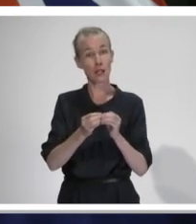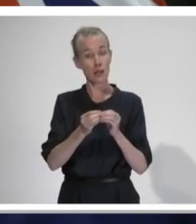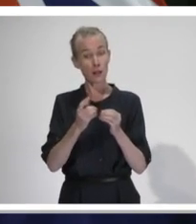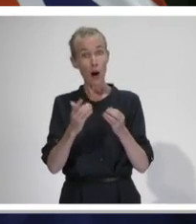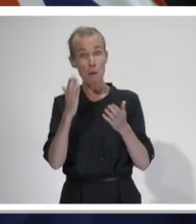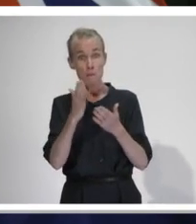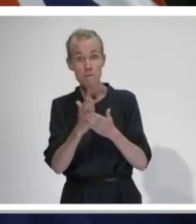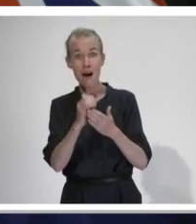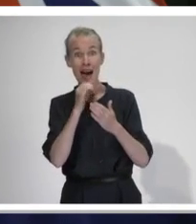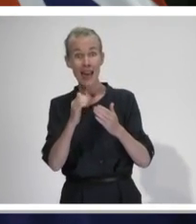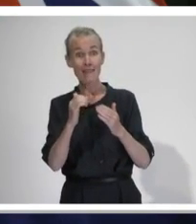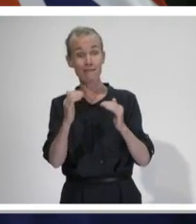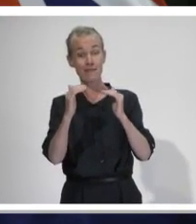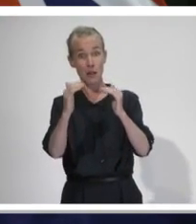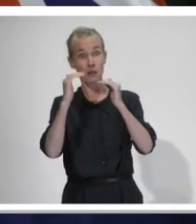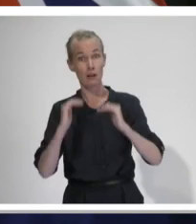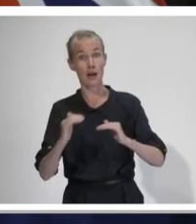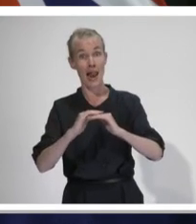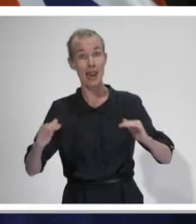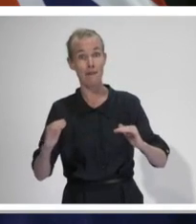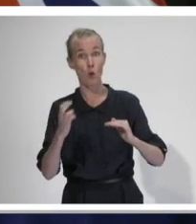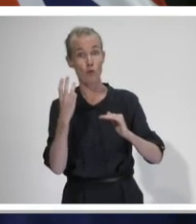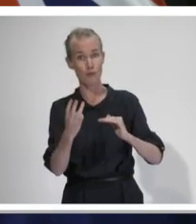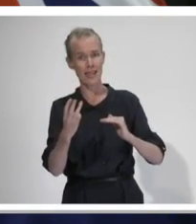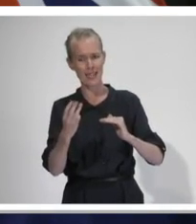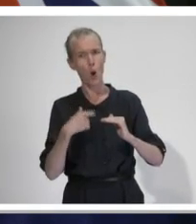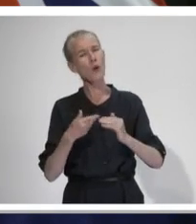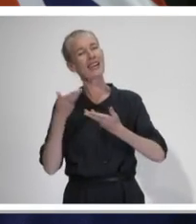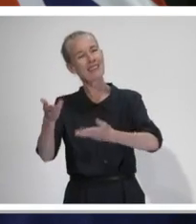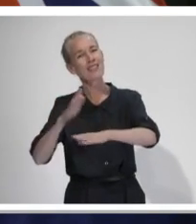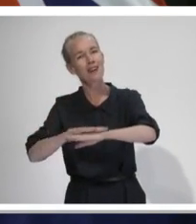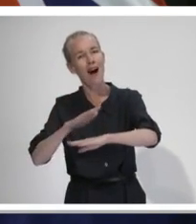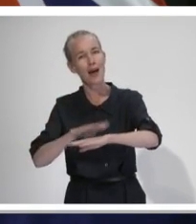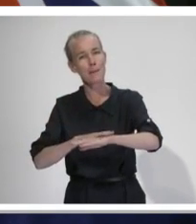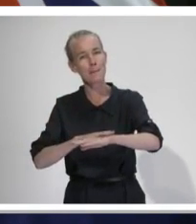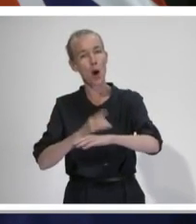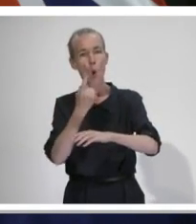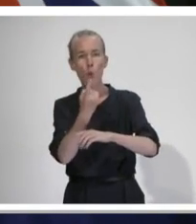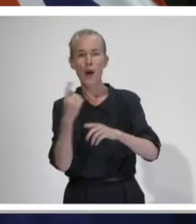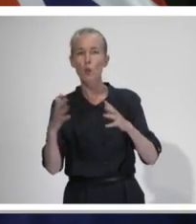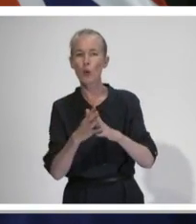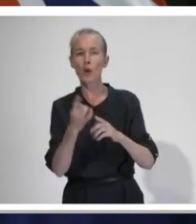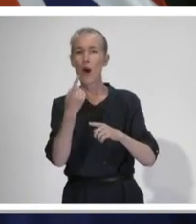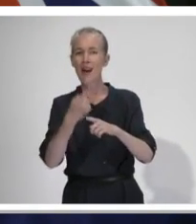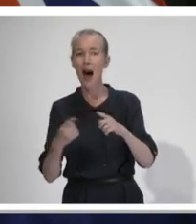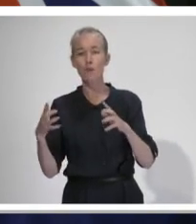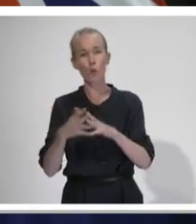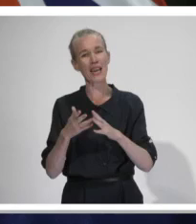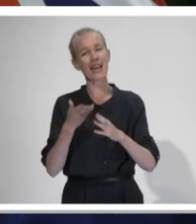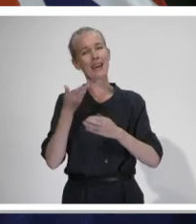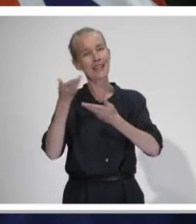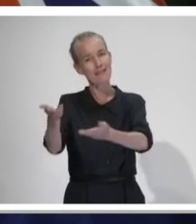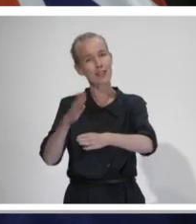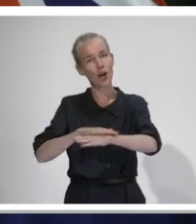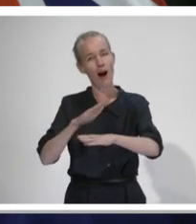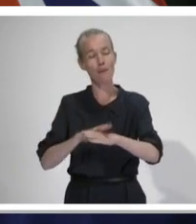possible scenario, we're still 2 weeks away, effectively, from schools reopening. So there is now time to work through with